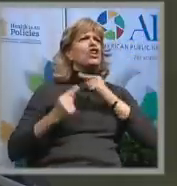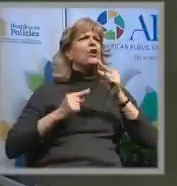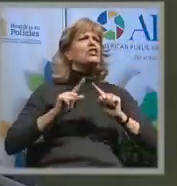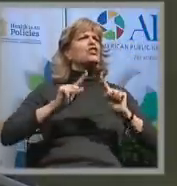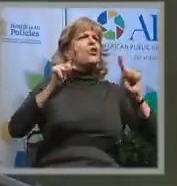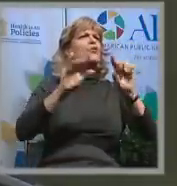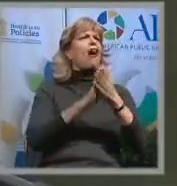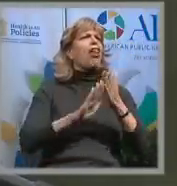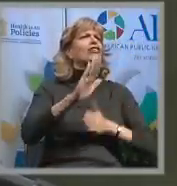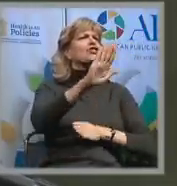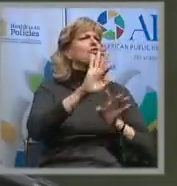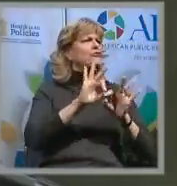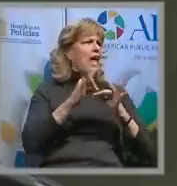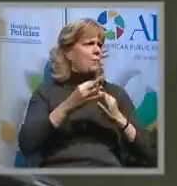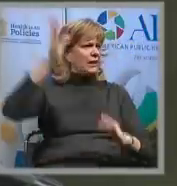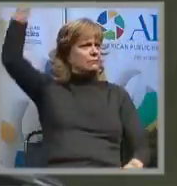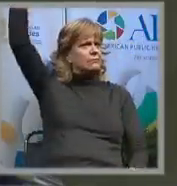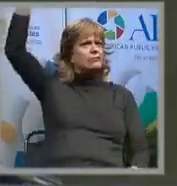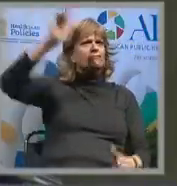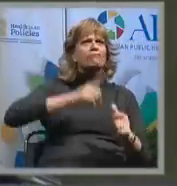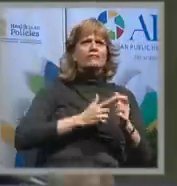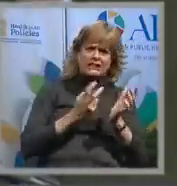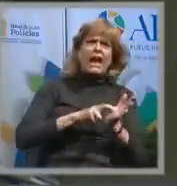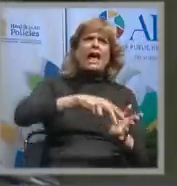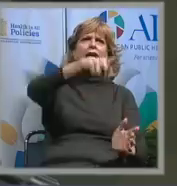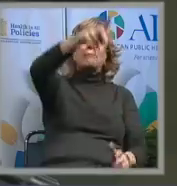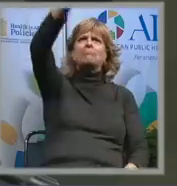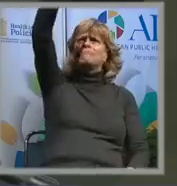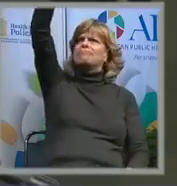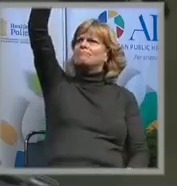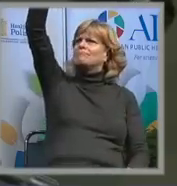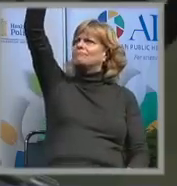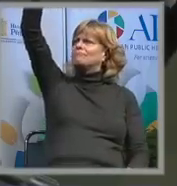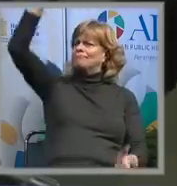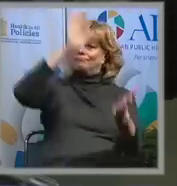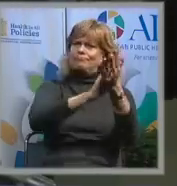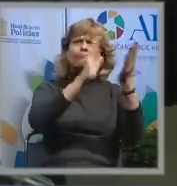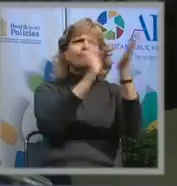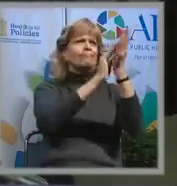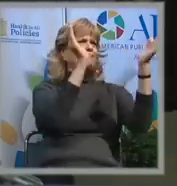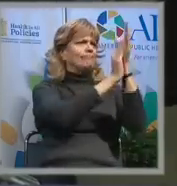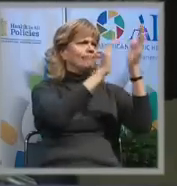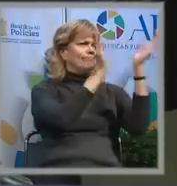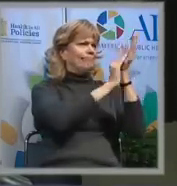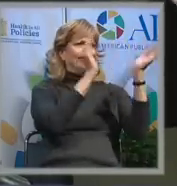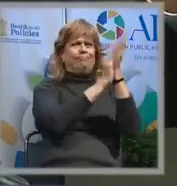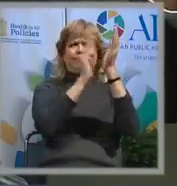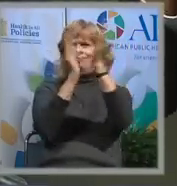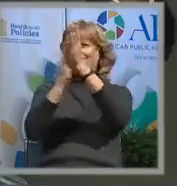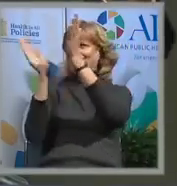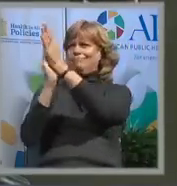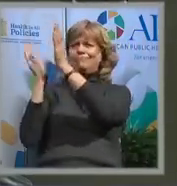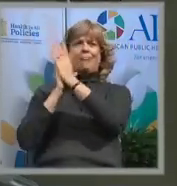first to go to college or the first generation to go to college. Give America a hand for this notion. Give America a hand for